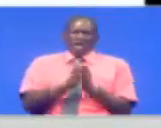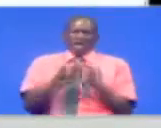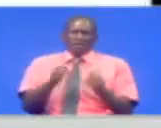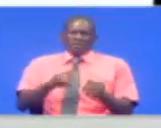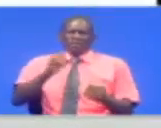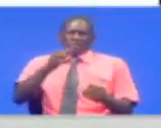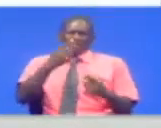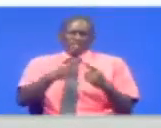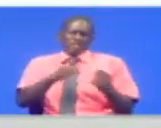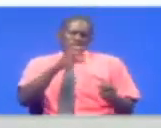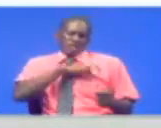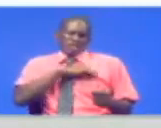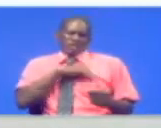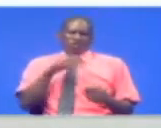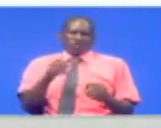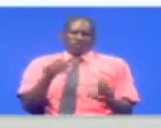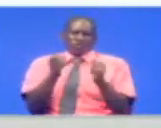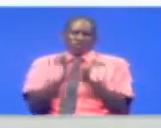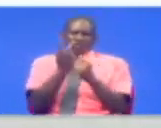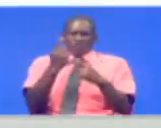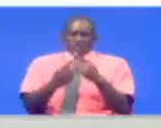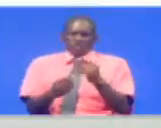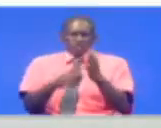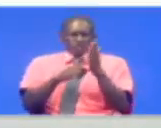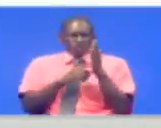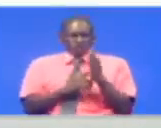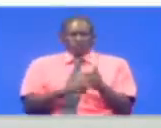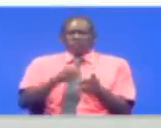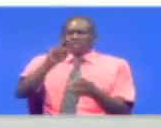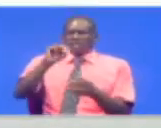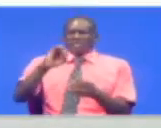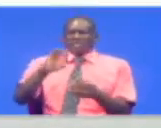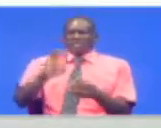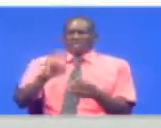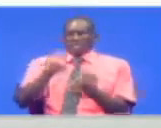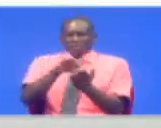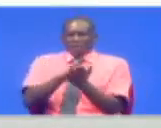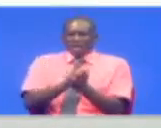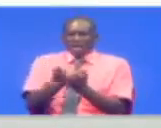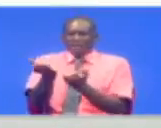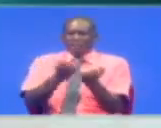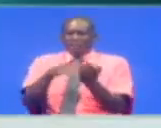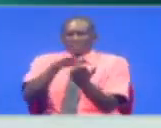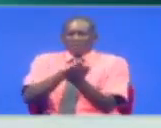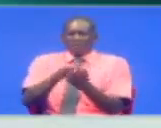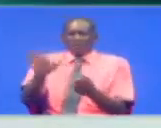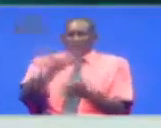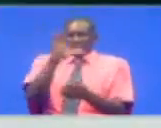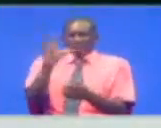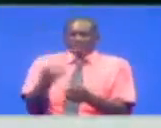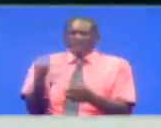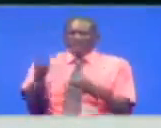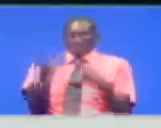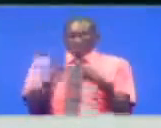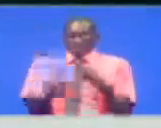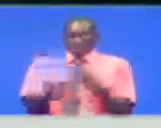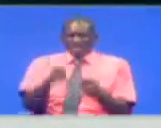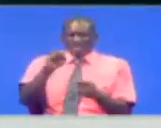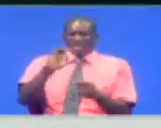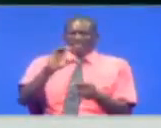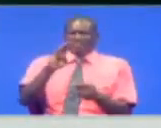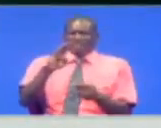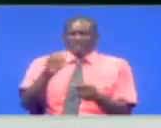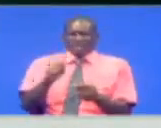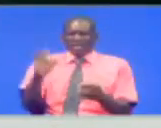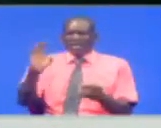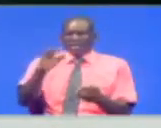months reflect those of the merged entities NIC Bank and Commercial Bank of Africa. Last year, NCBA's